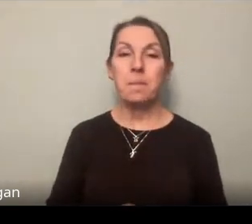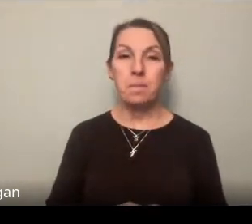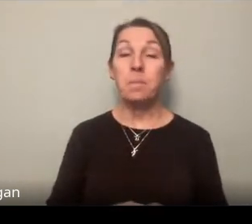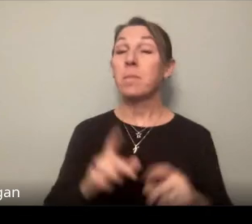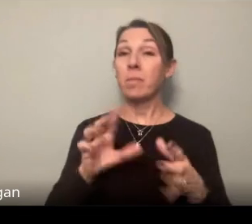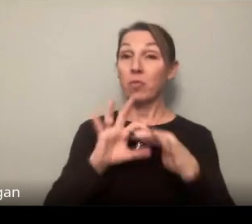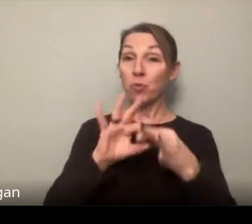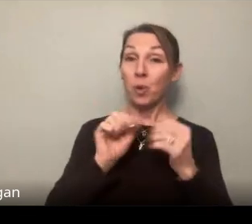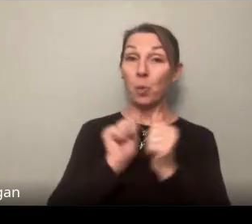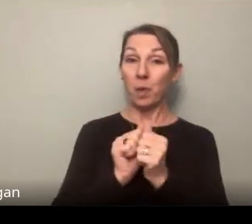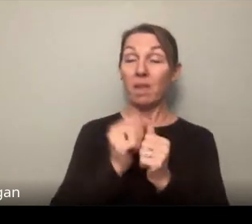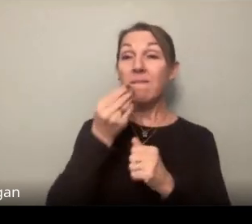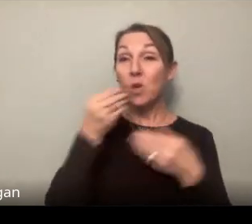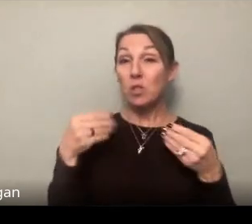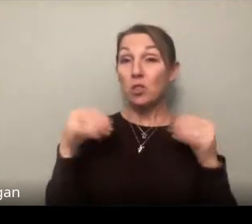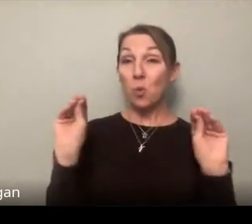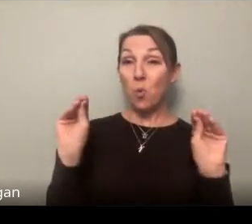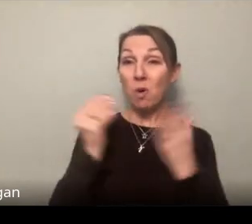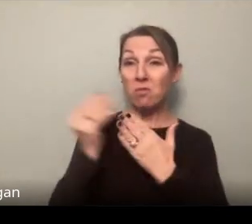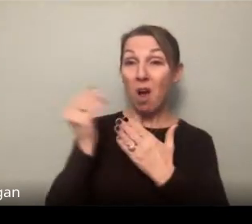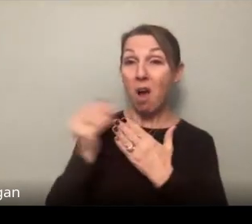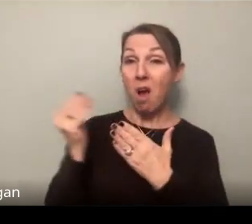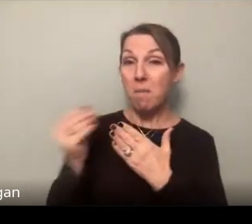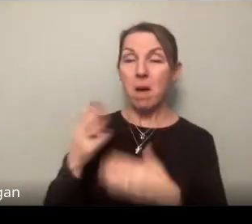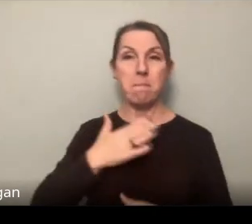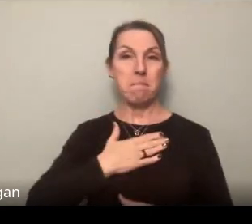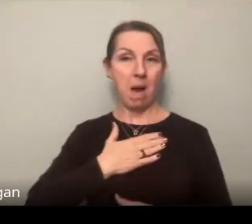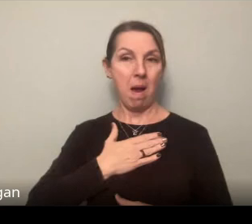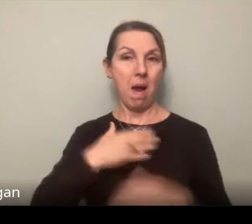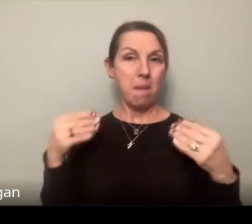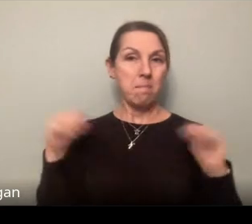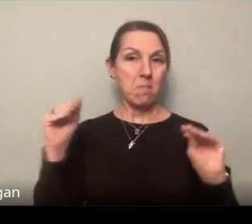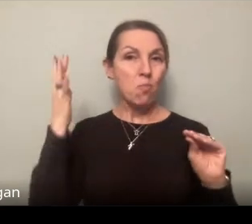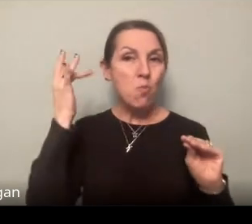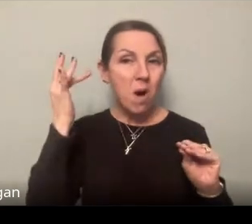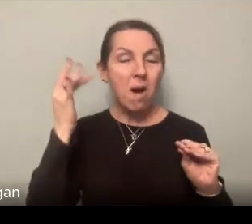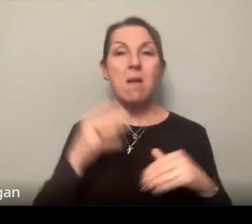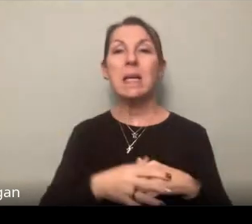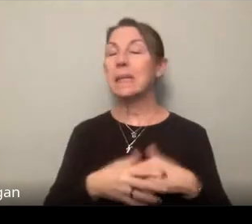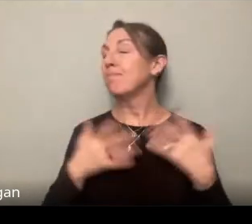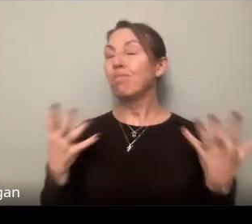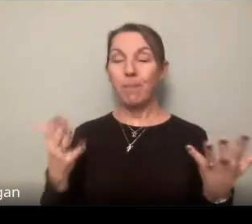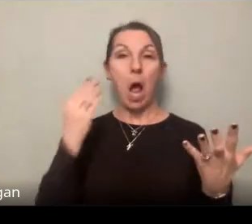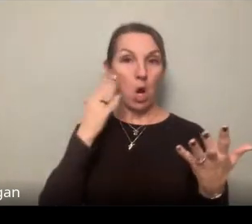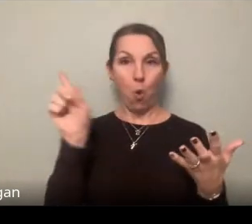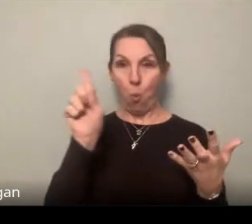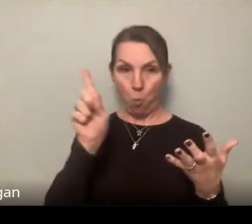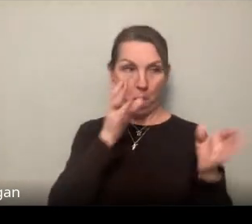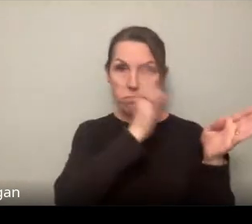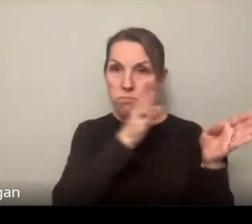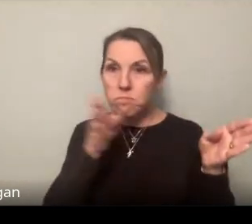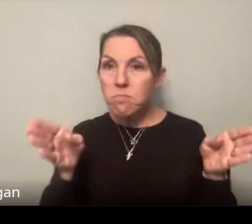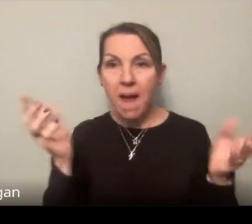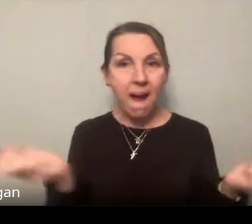when it comes to like going to grocery shopping, I like to go to my market because like I I know where everything is. You know what